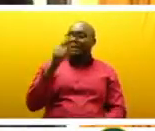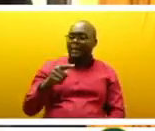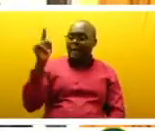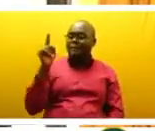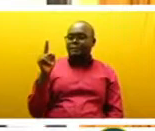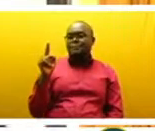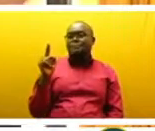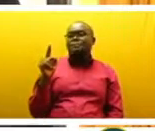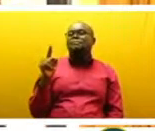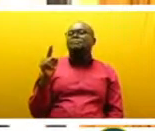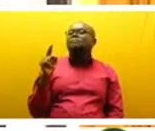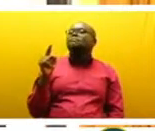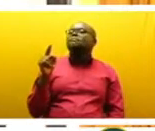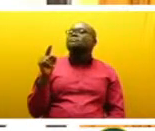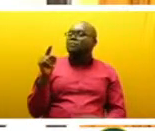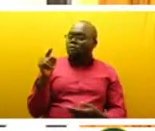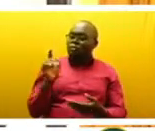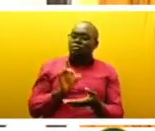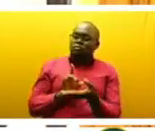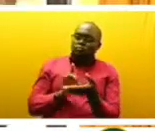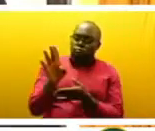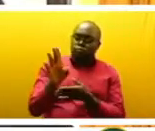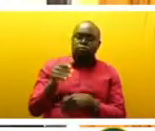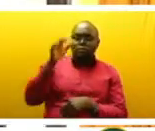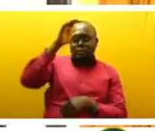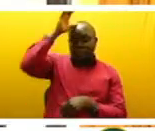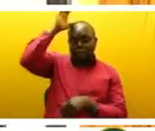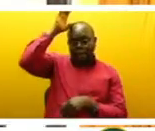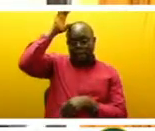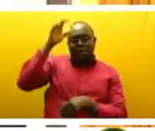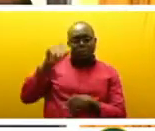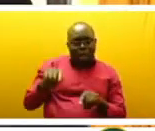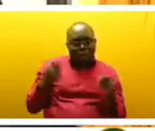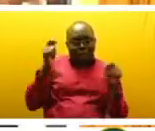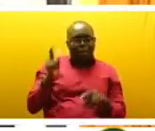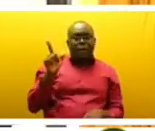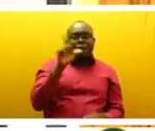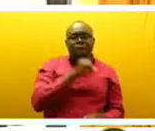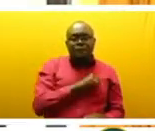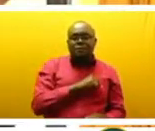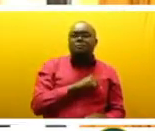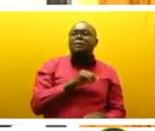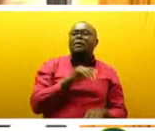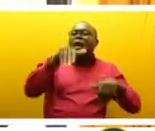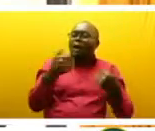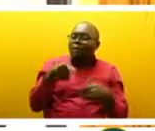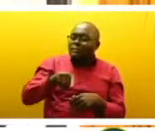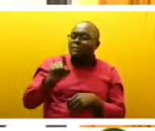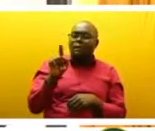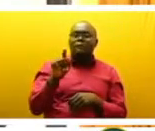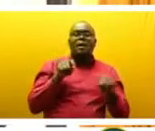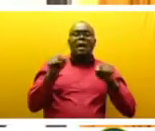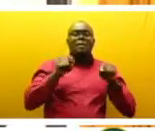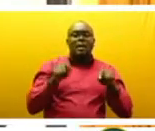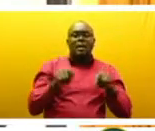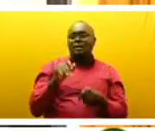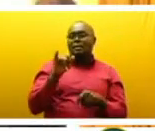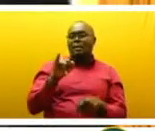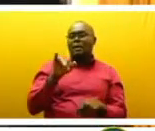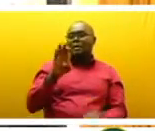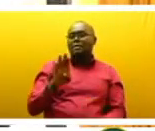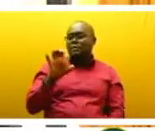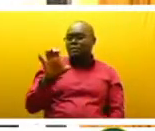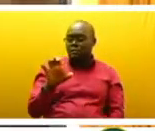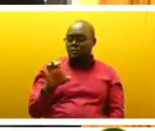to indict Mr. Wafula Chebukati for the transgressions and the singular manner in which he has run the Iebc to